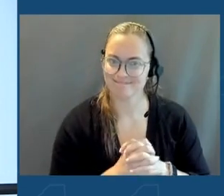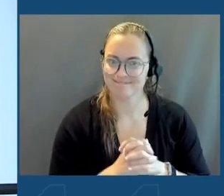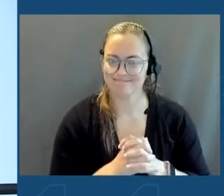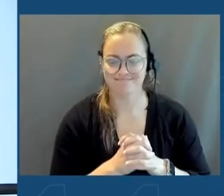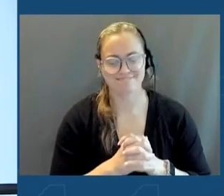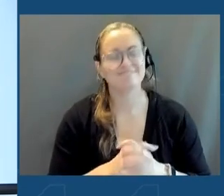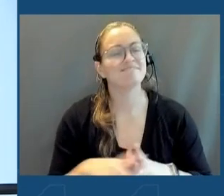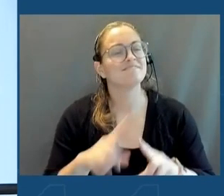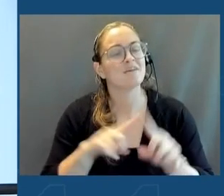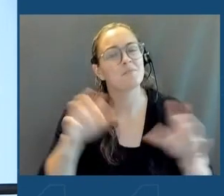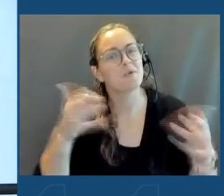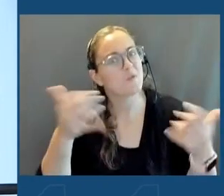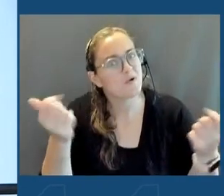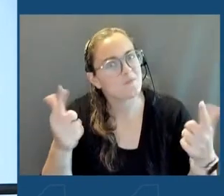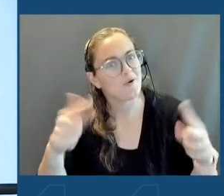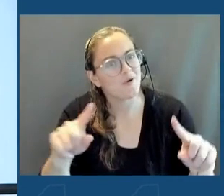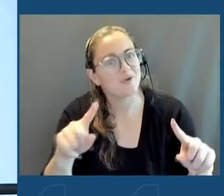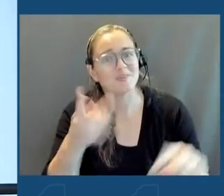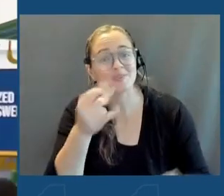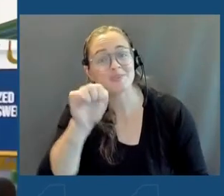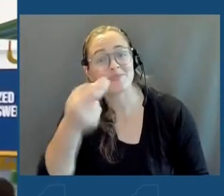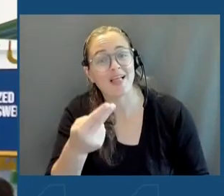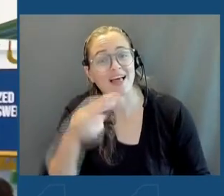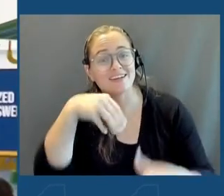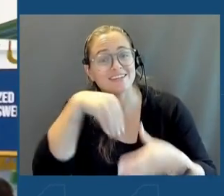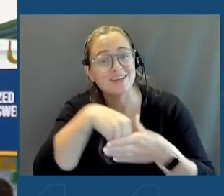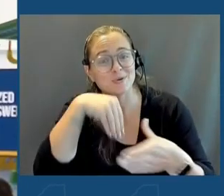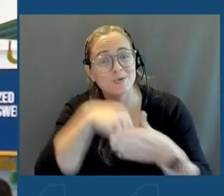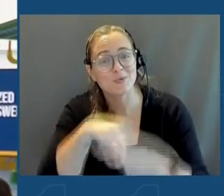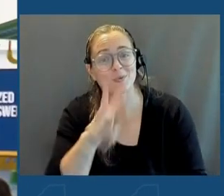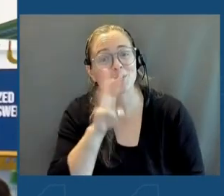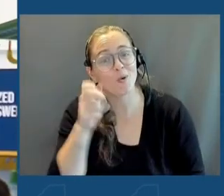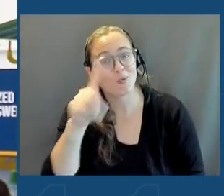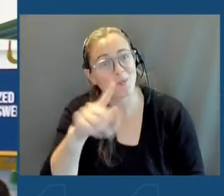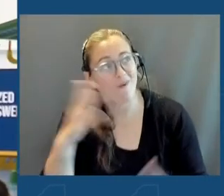Welcome, everybody, to Splash Indoor Water Park. Here we are, right?